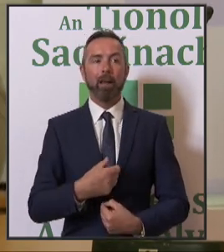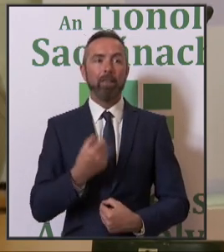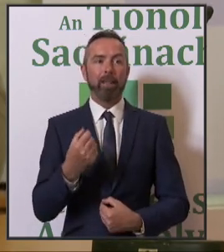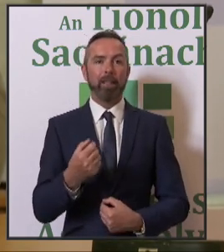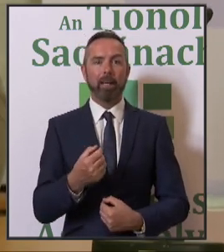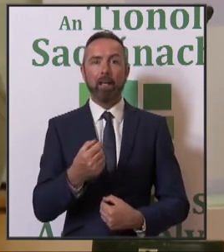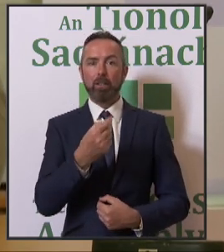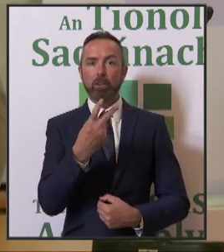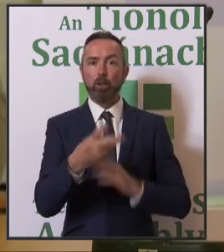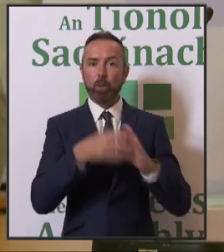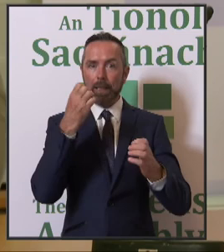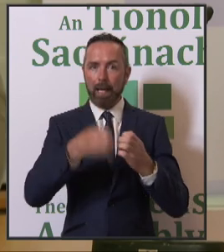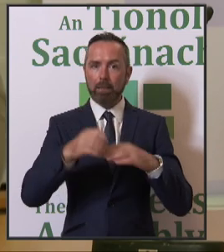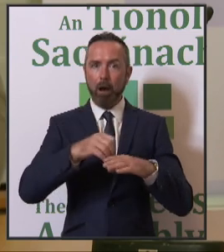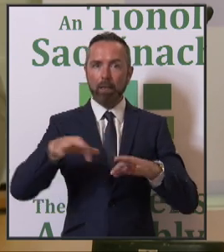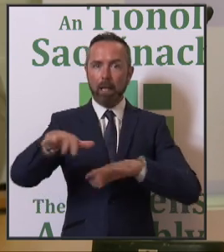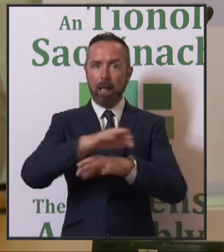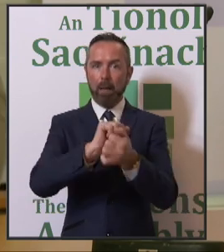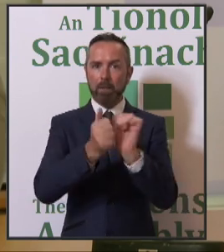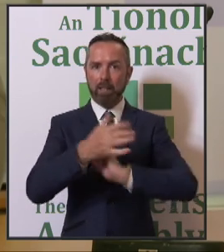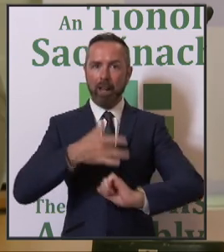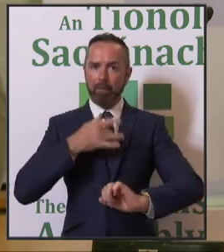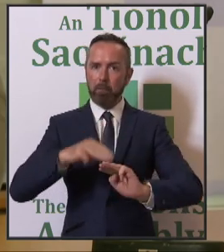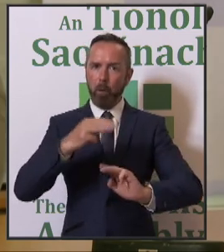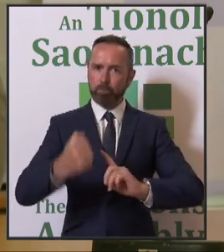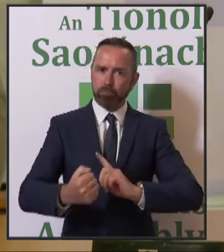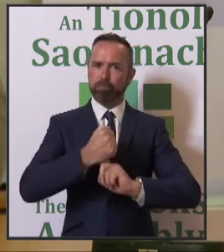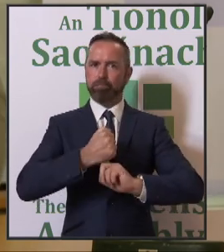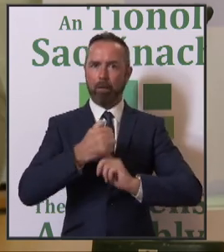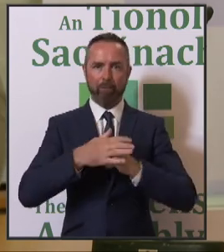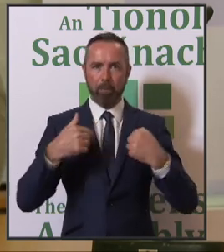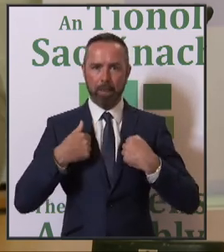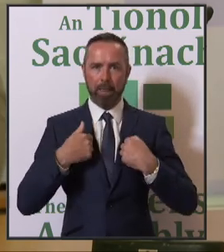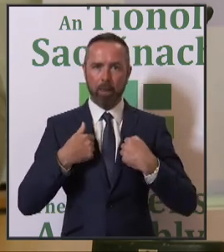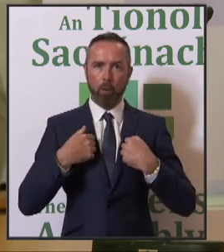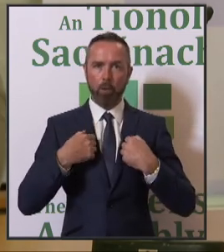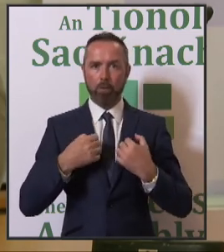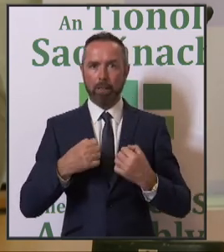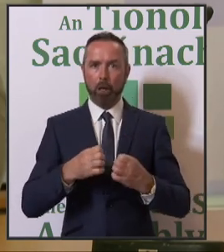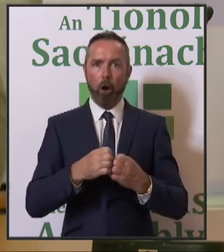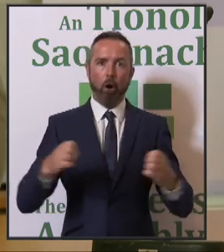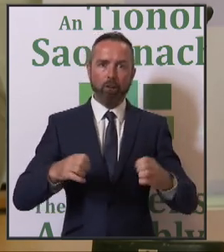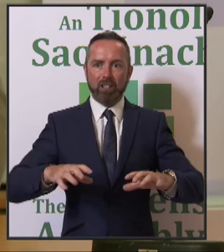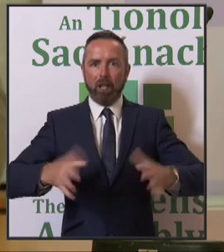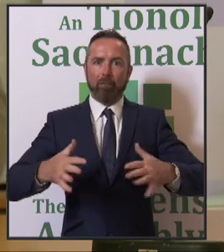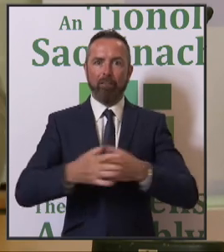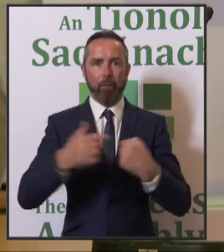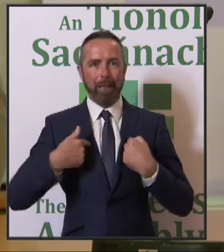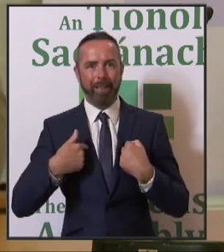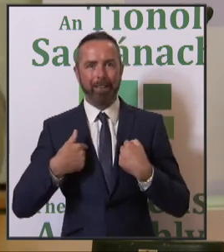we spent on climate change was the biggest, I suppose. It was real earth-shattering for me because I went in knowing nothing about climate change at